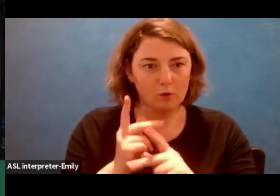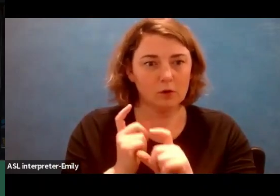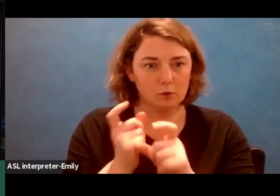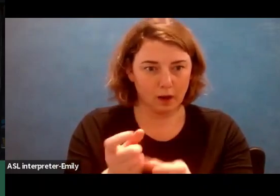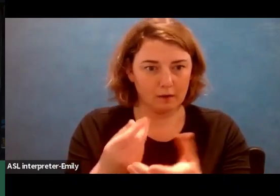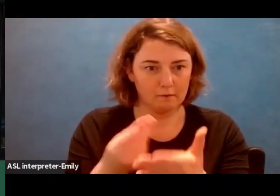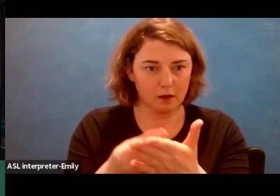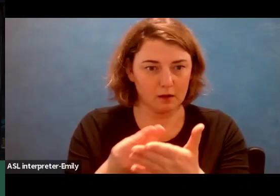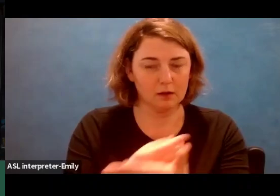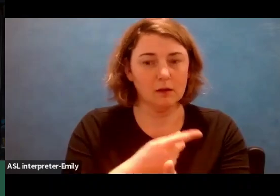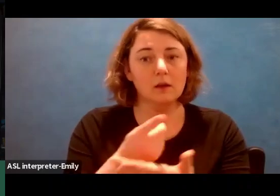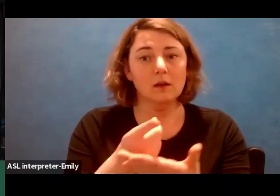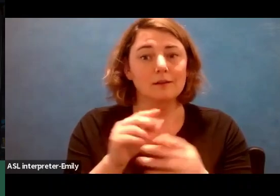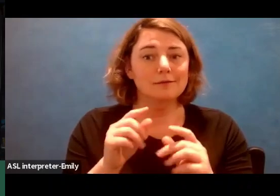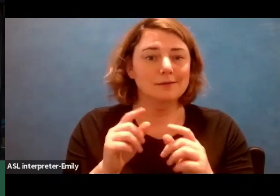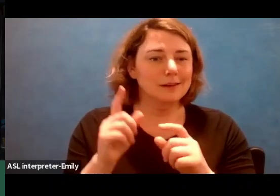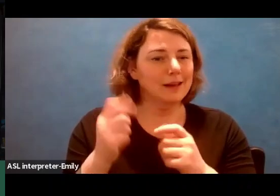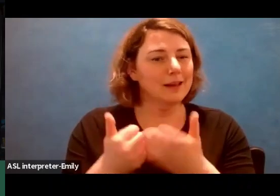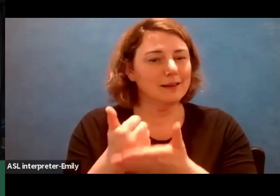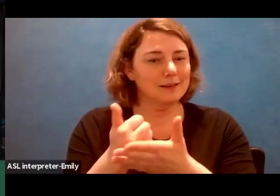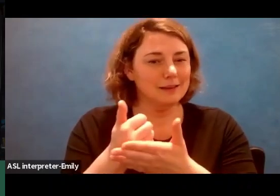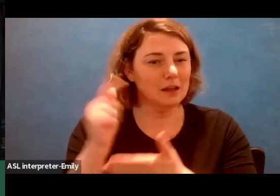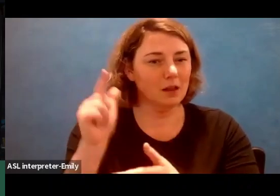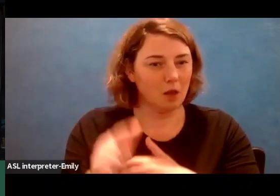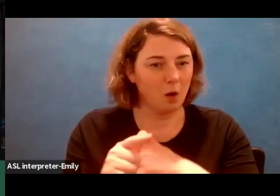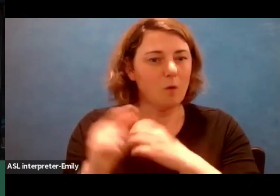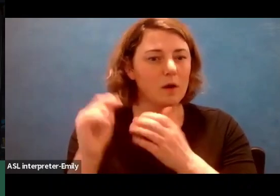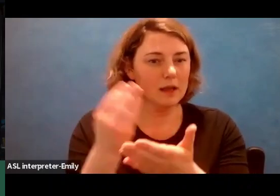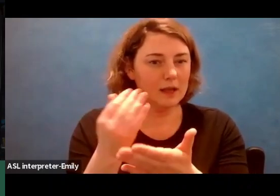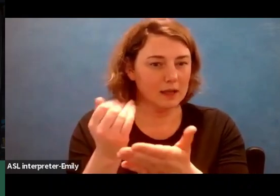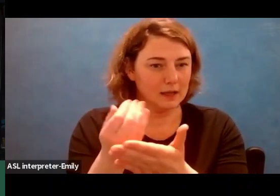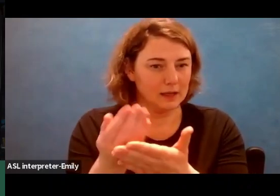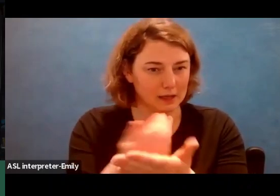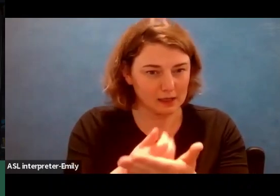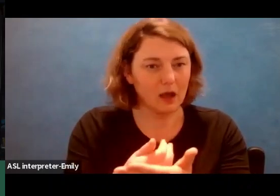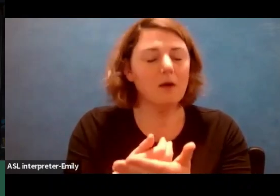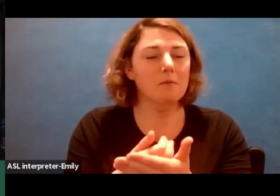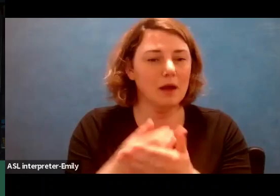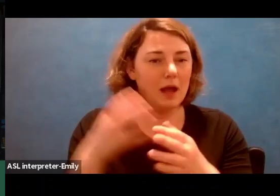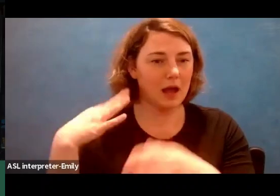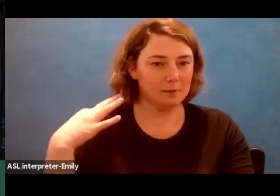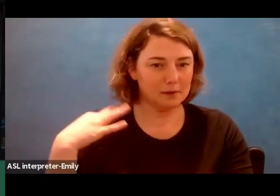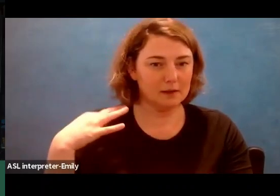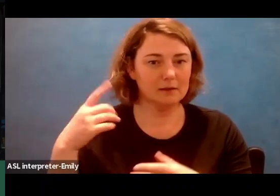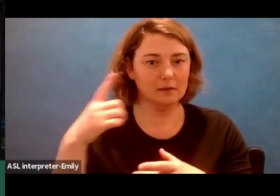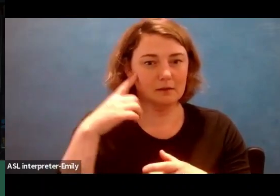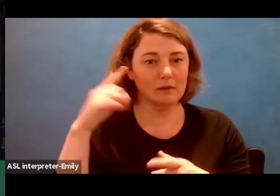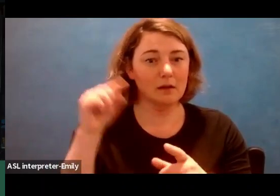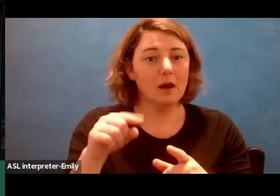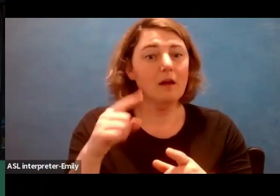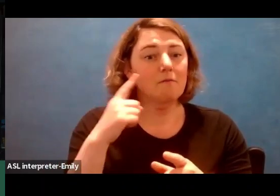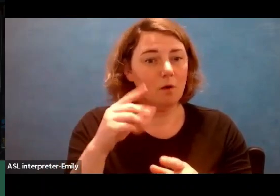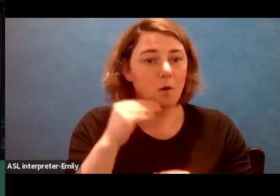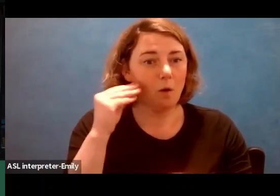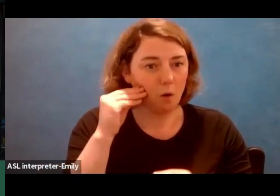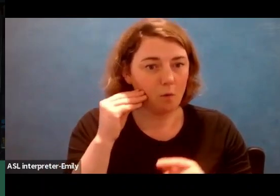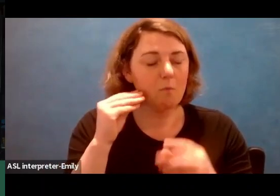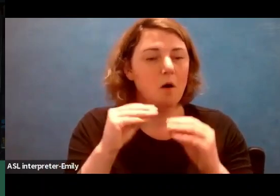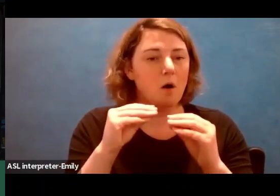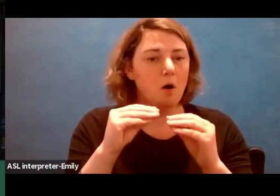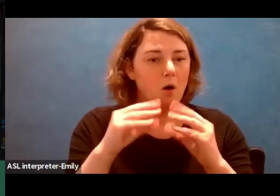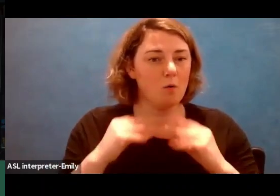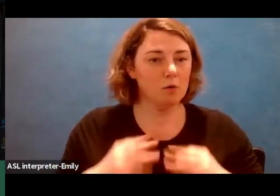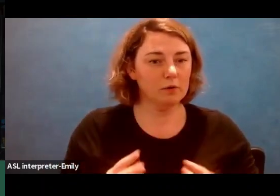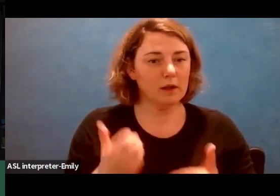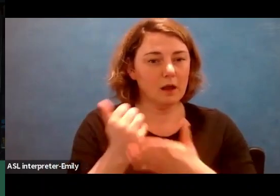to assist low to very low income applicants to purchase a home and current single family homeowners to make repairs to